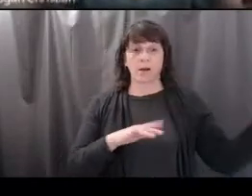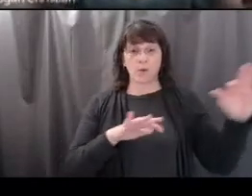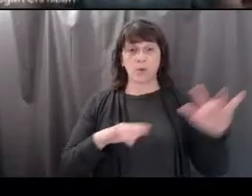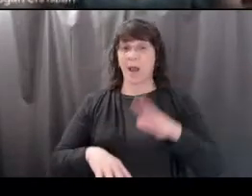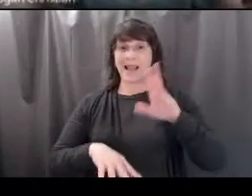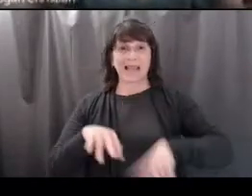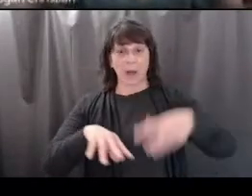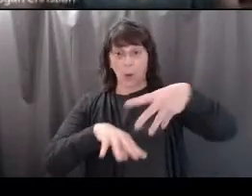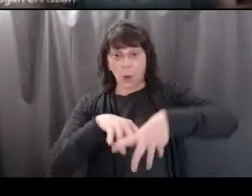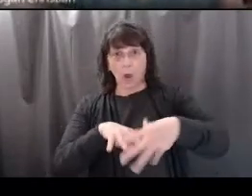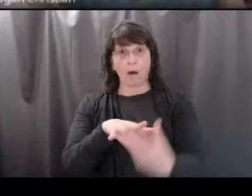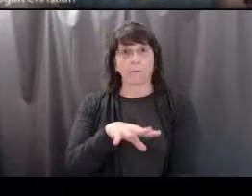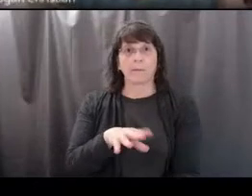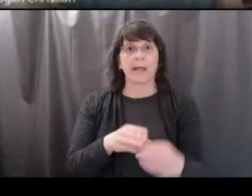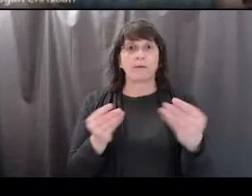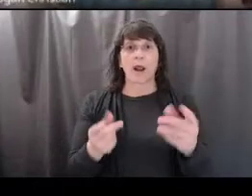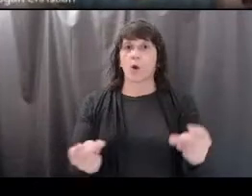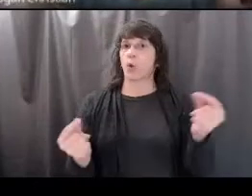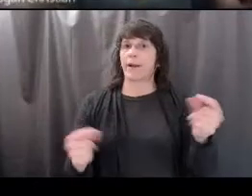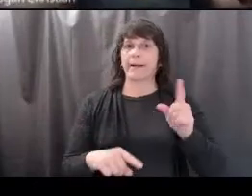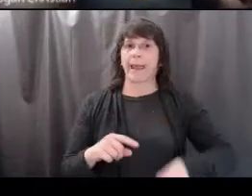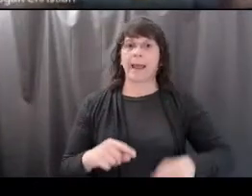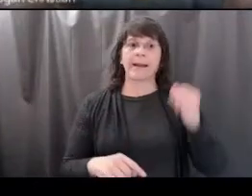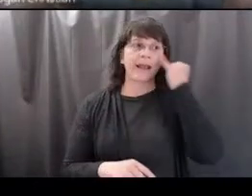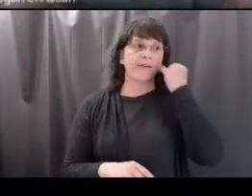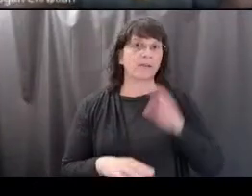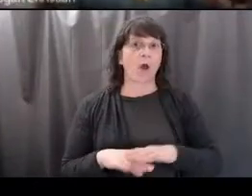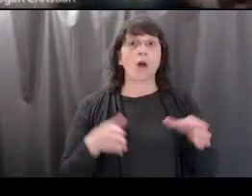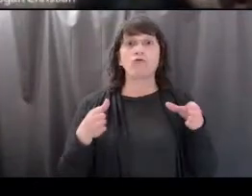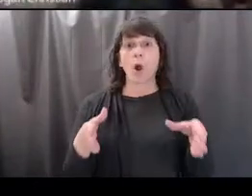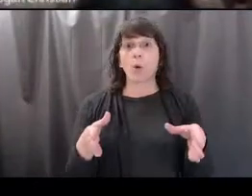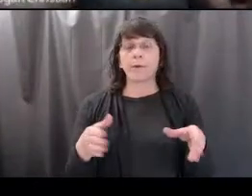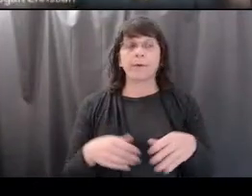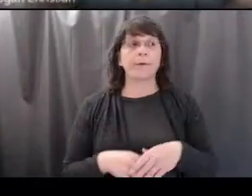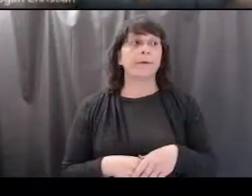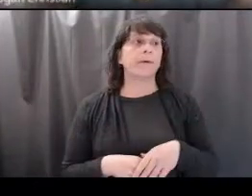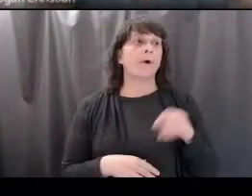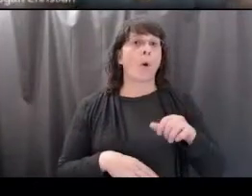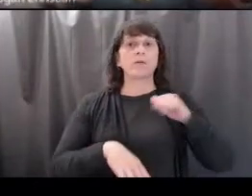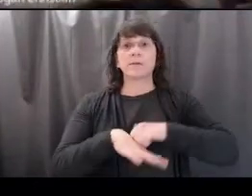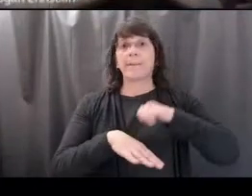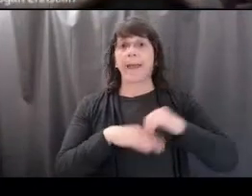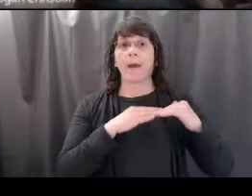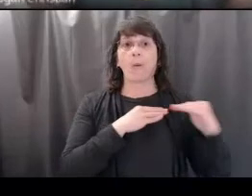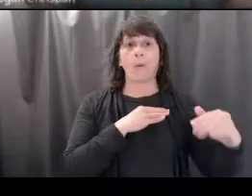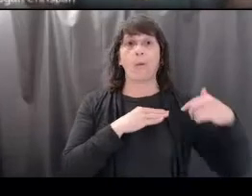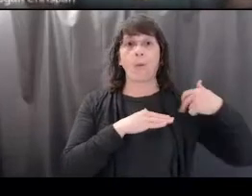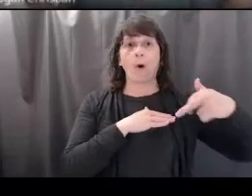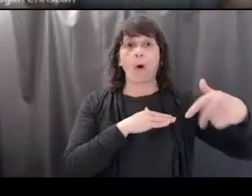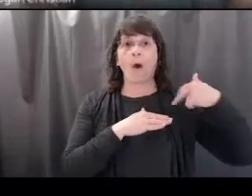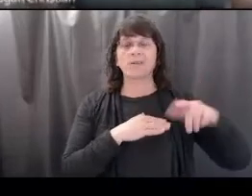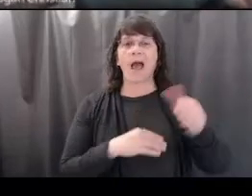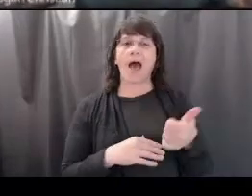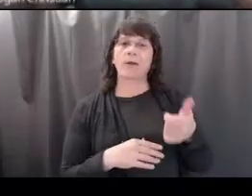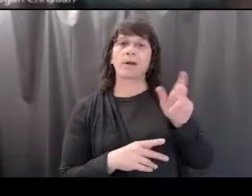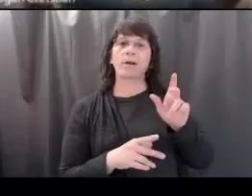ground quickly, such as when it is on things like roads or cement sidewalks or other man-made